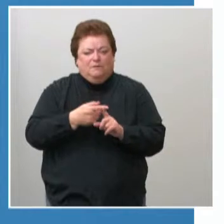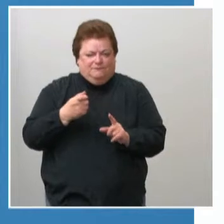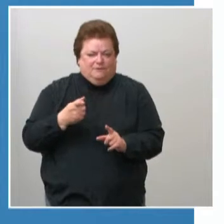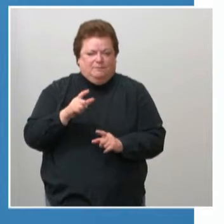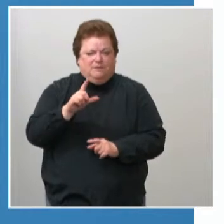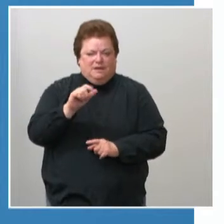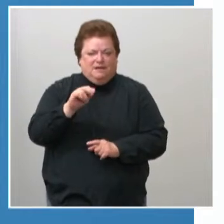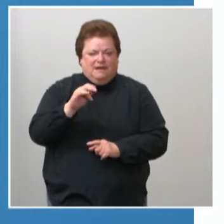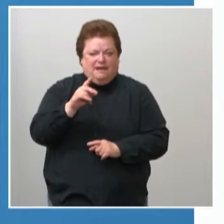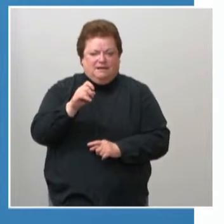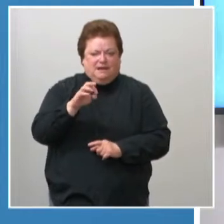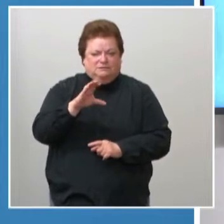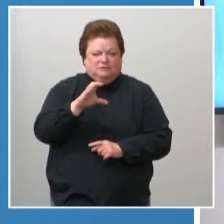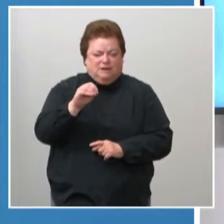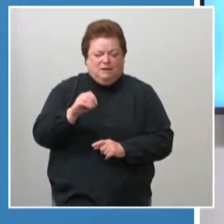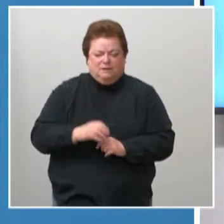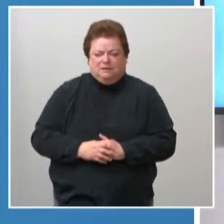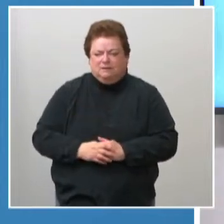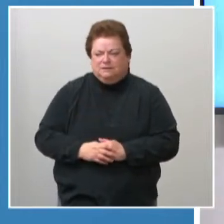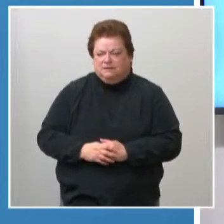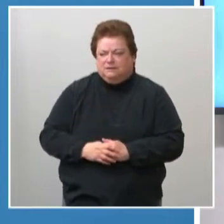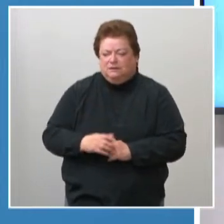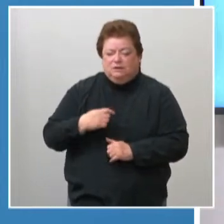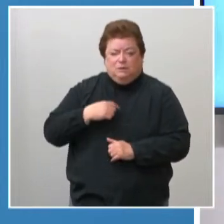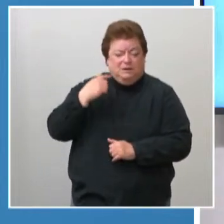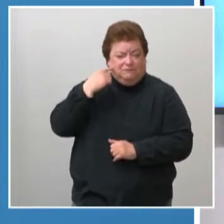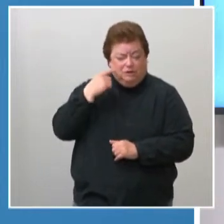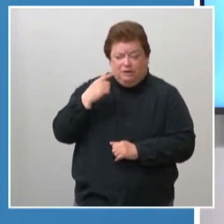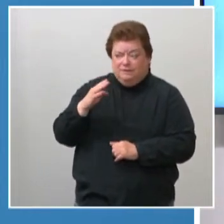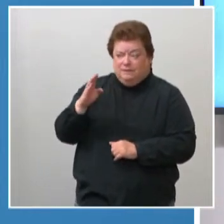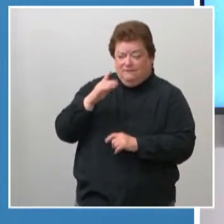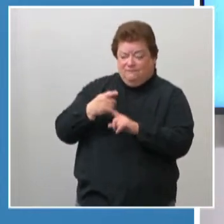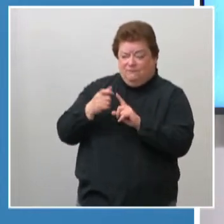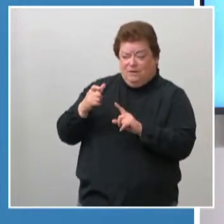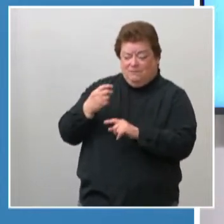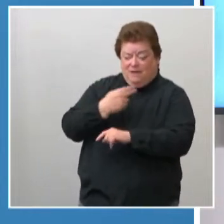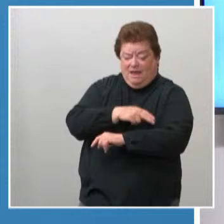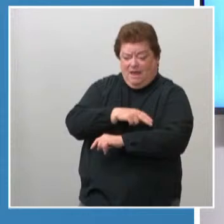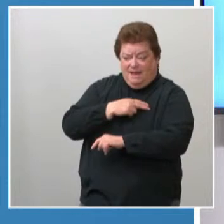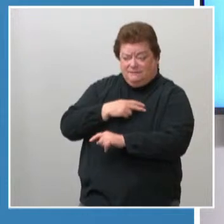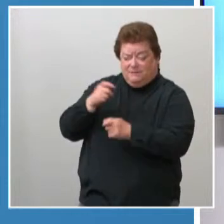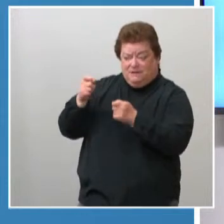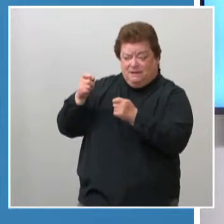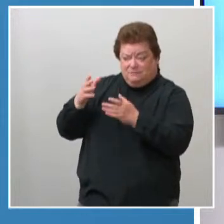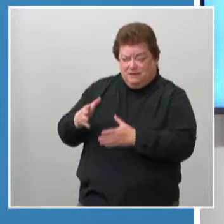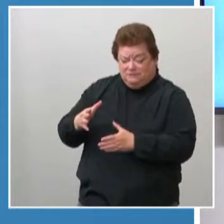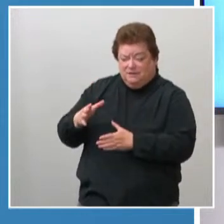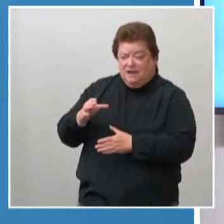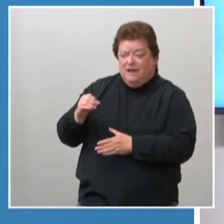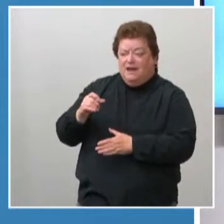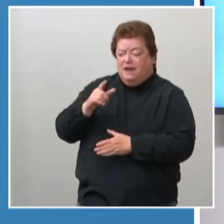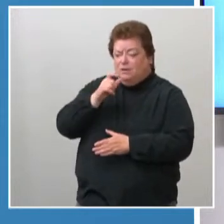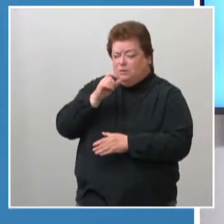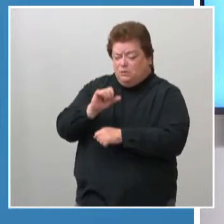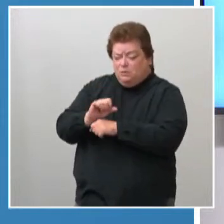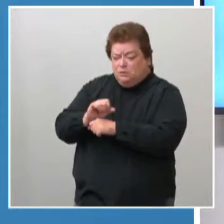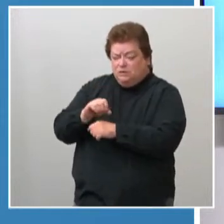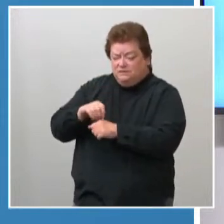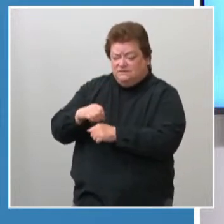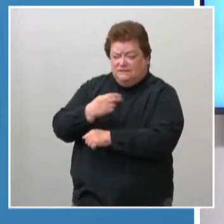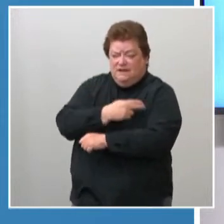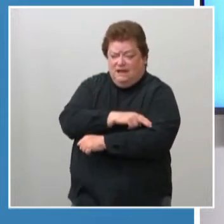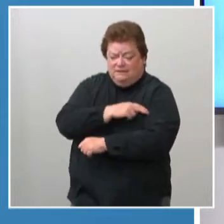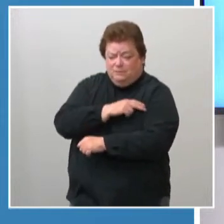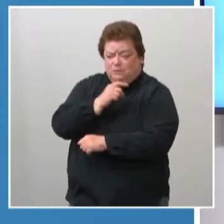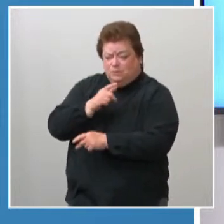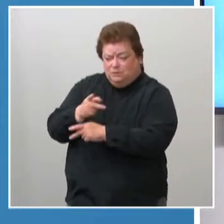County. We've heard directly from hospital administrators and from a variety of frontline staff